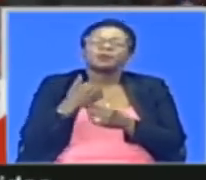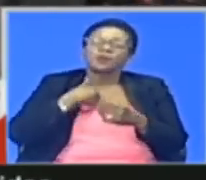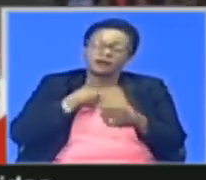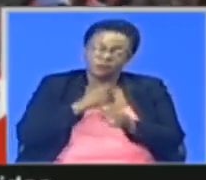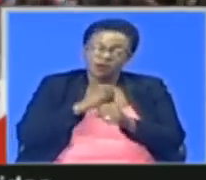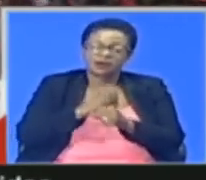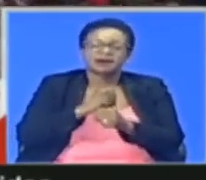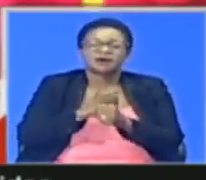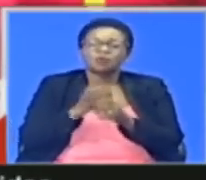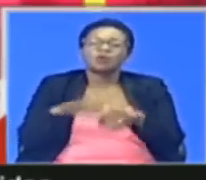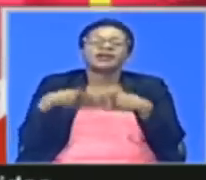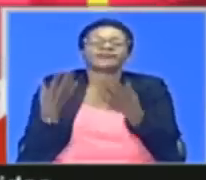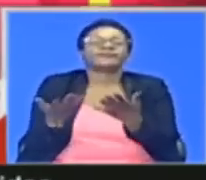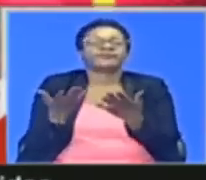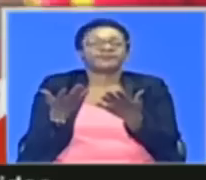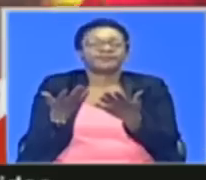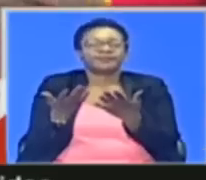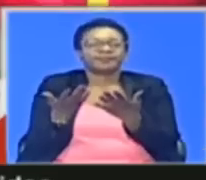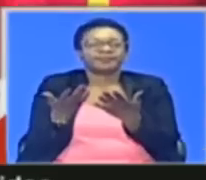yako.